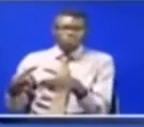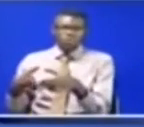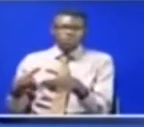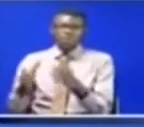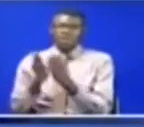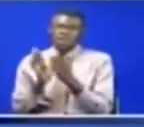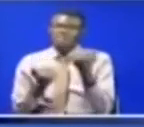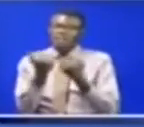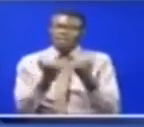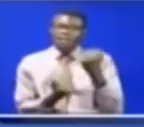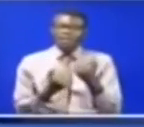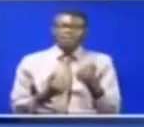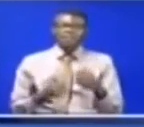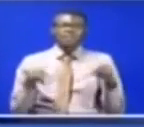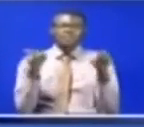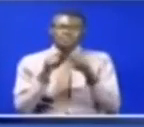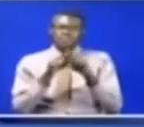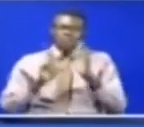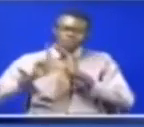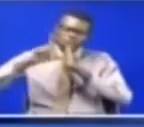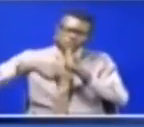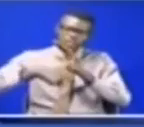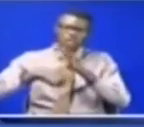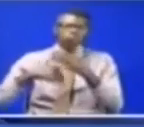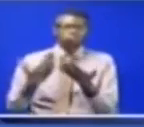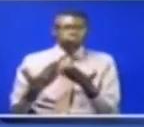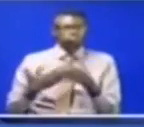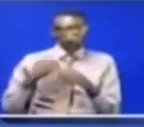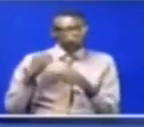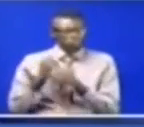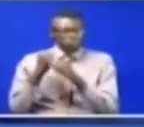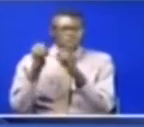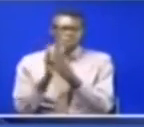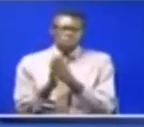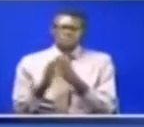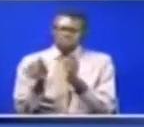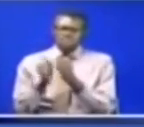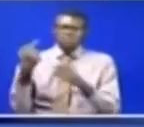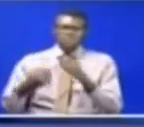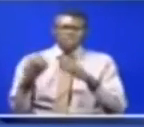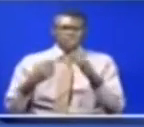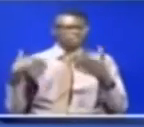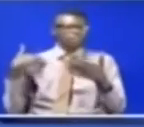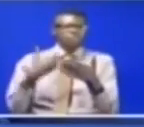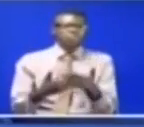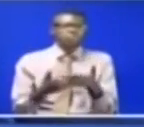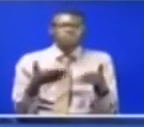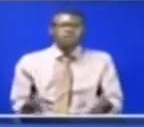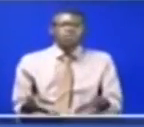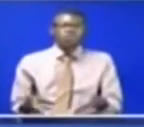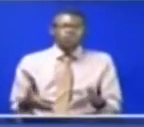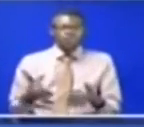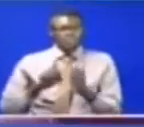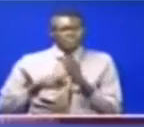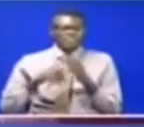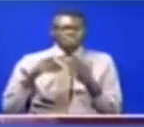car. Mm-hmm. And that's when we said, wait a minute, we have done it for about 10 years, we have won it, and we